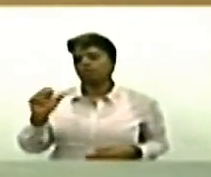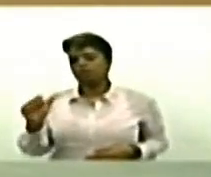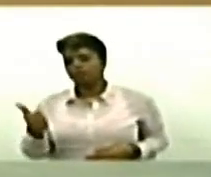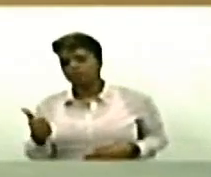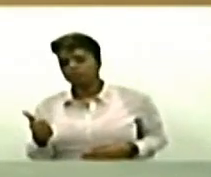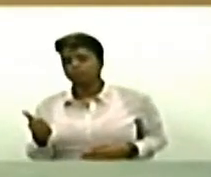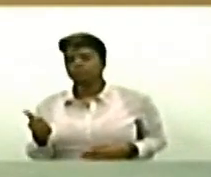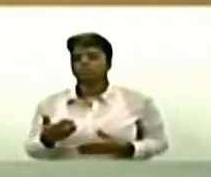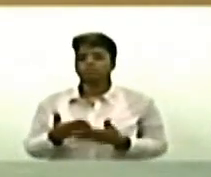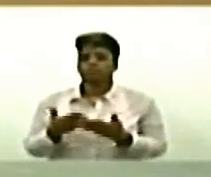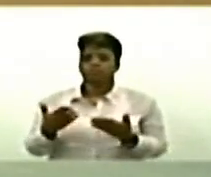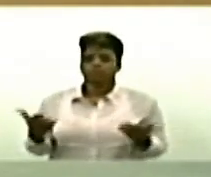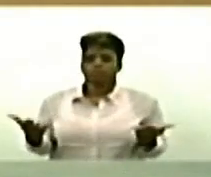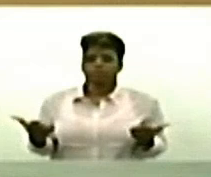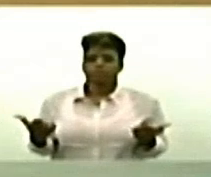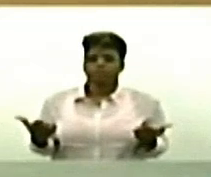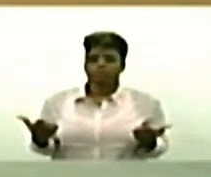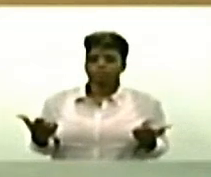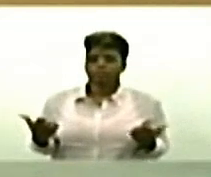and adapt to